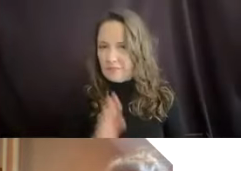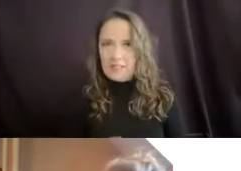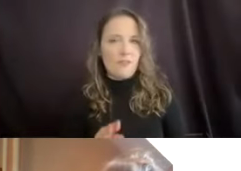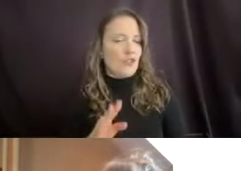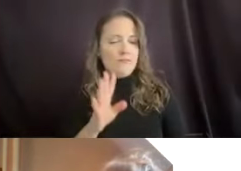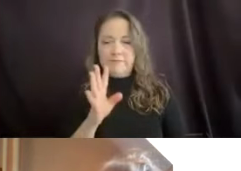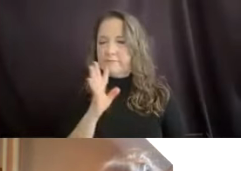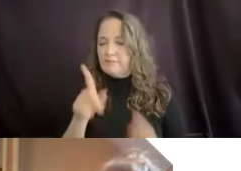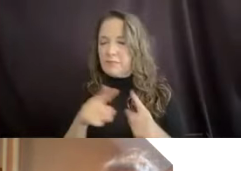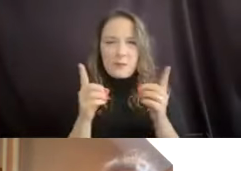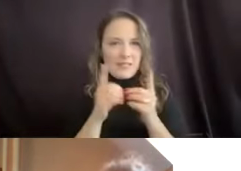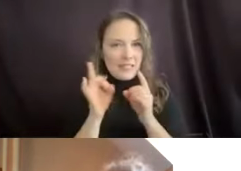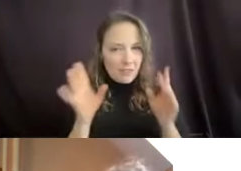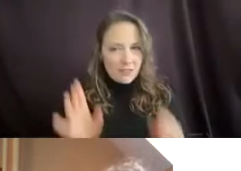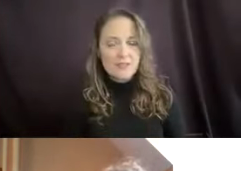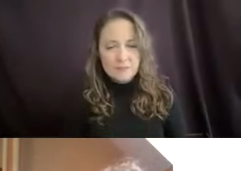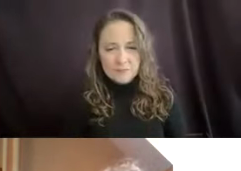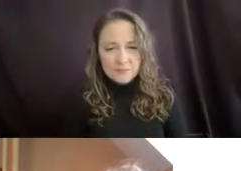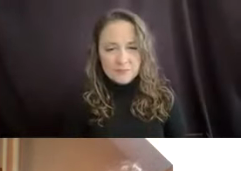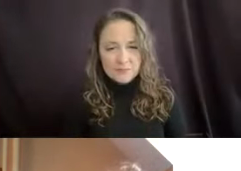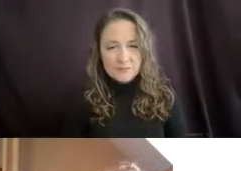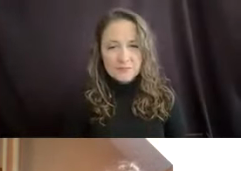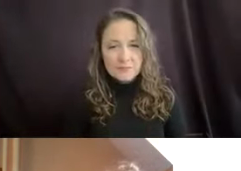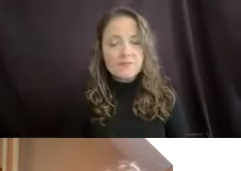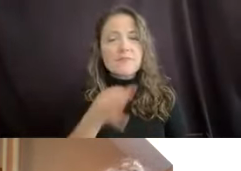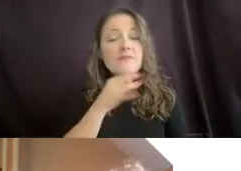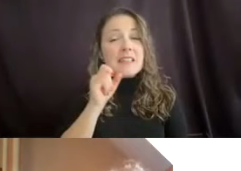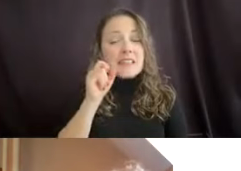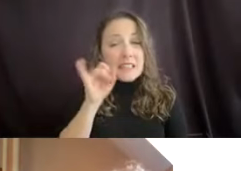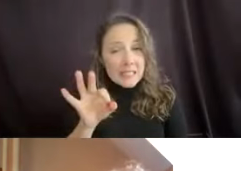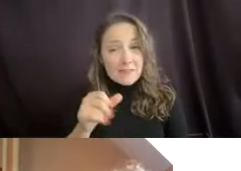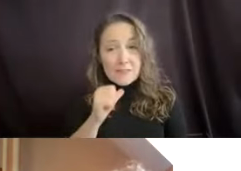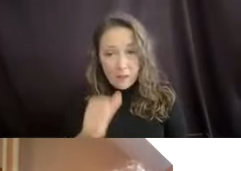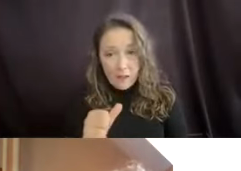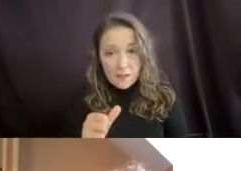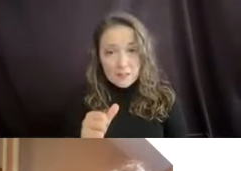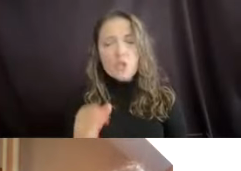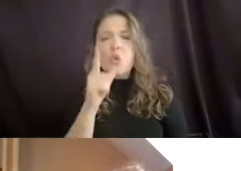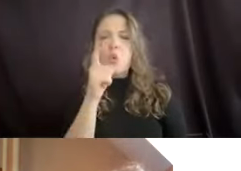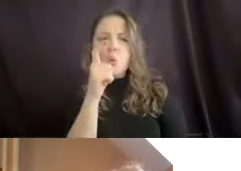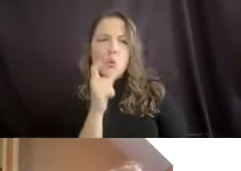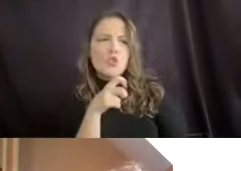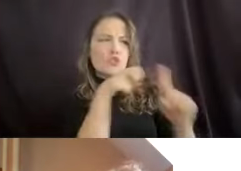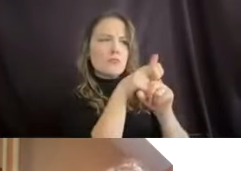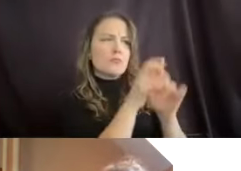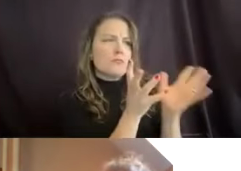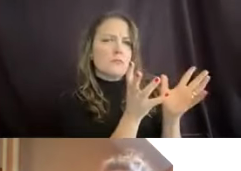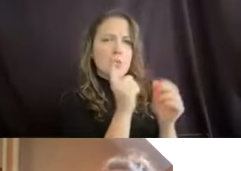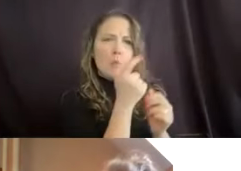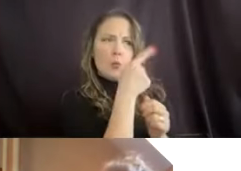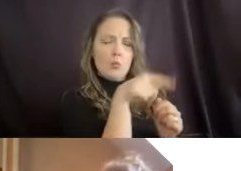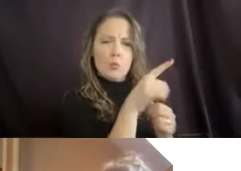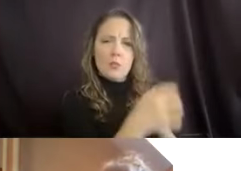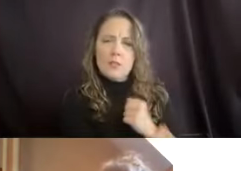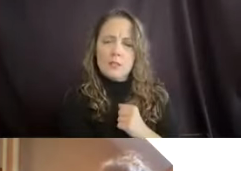violence. If you didn't talk to your parents about that stuff, who did you talk to? Think about,